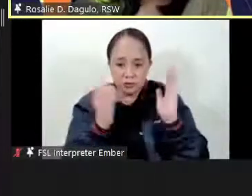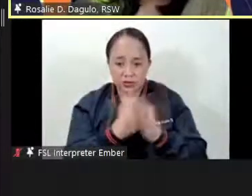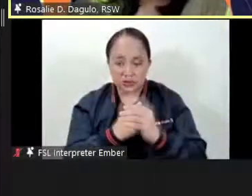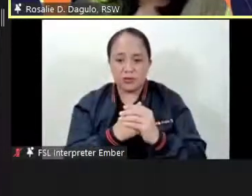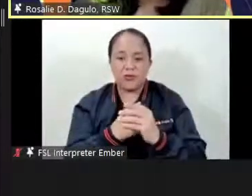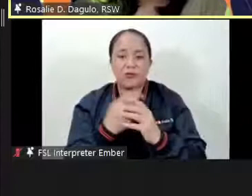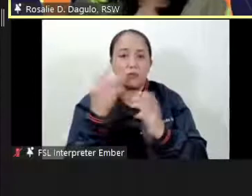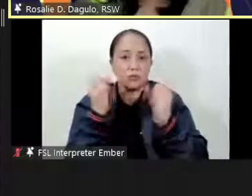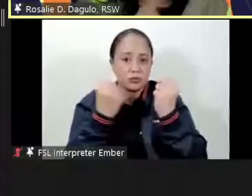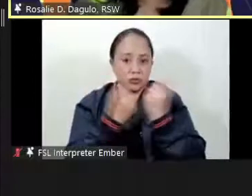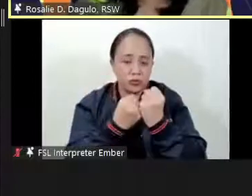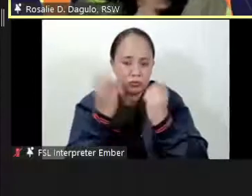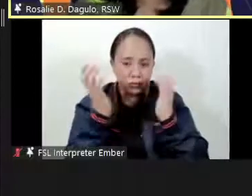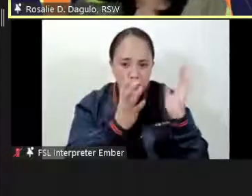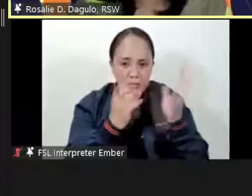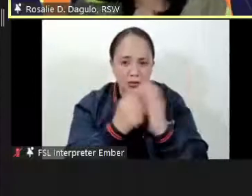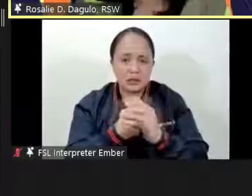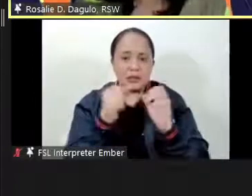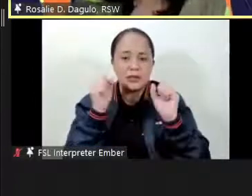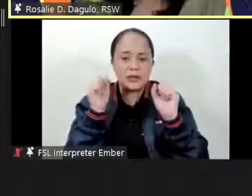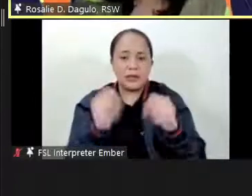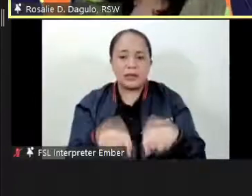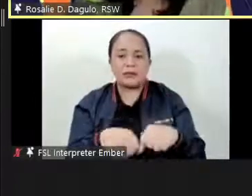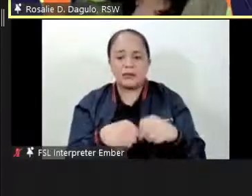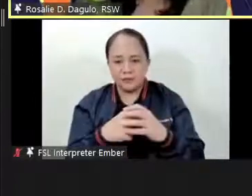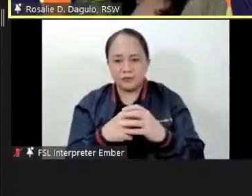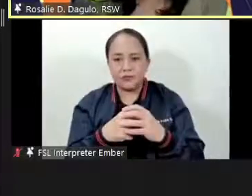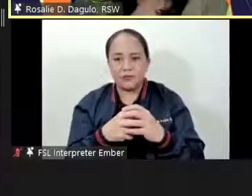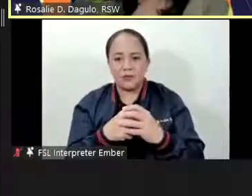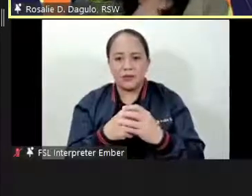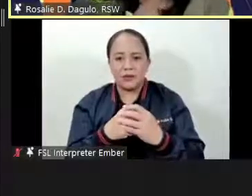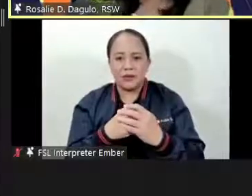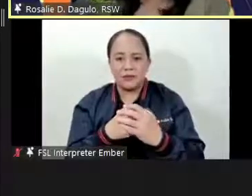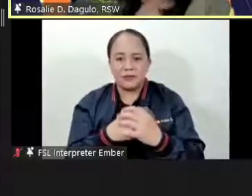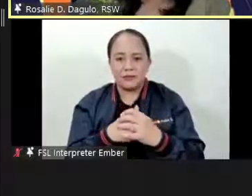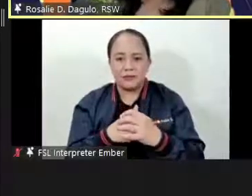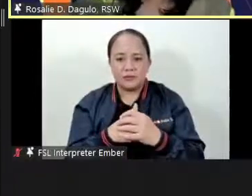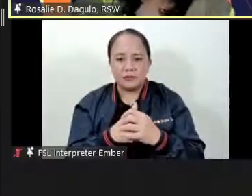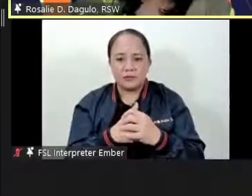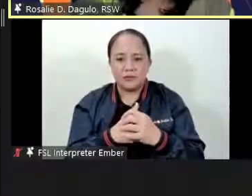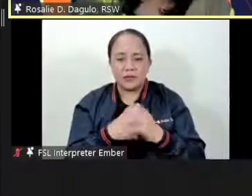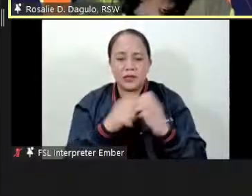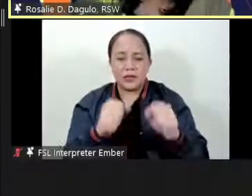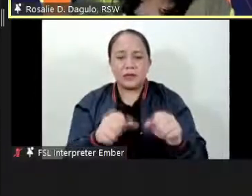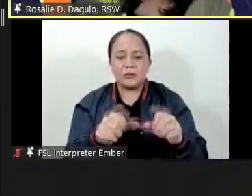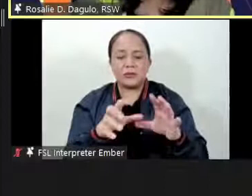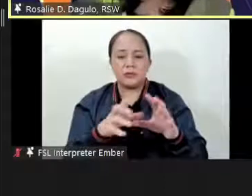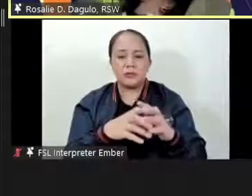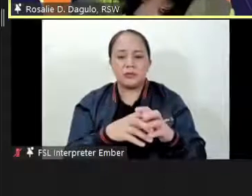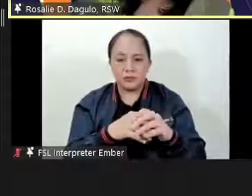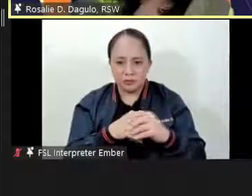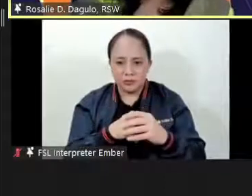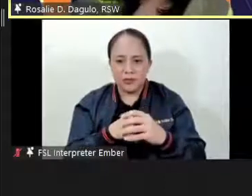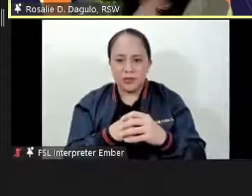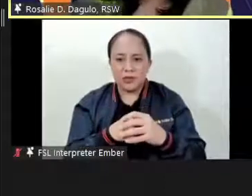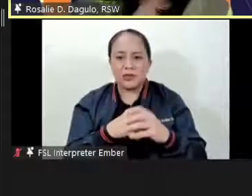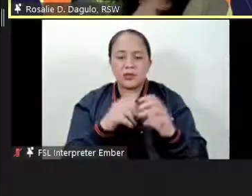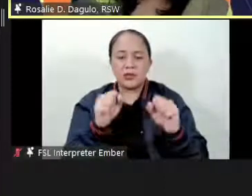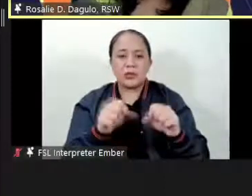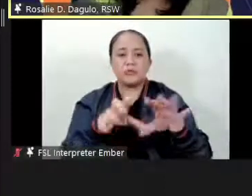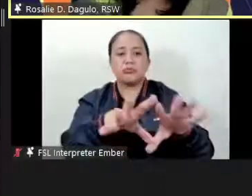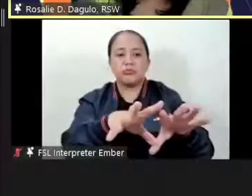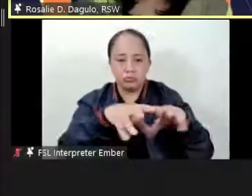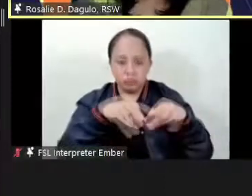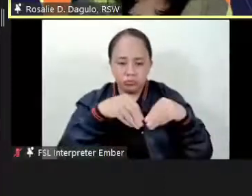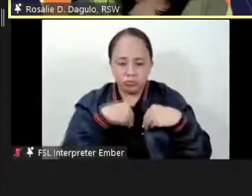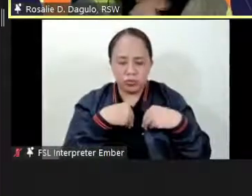support services, so that they will be able to accommodate again or have the children